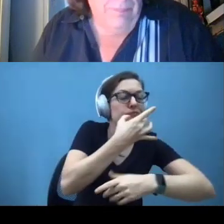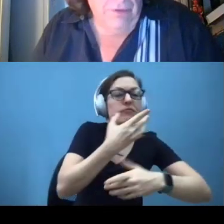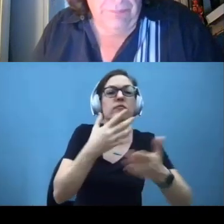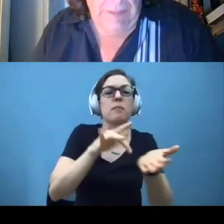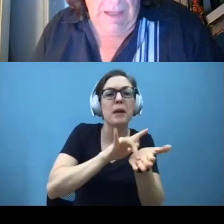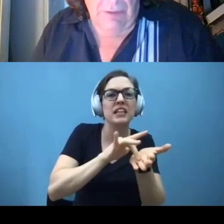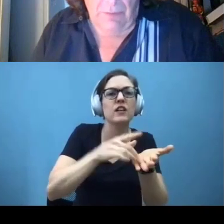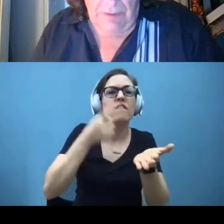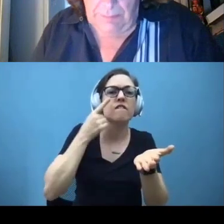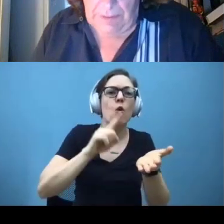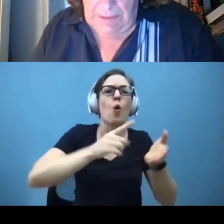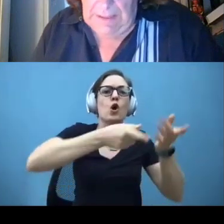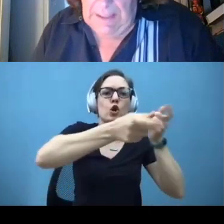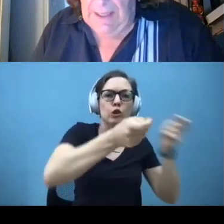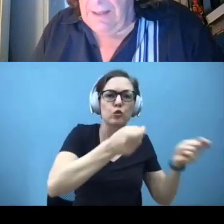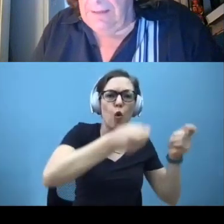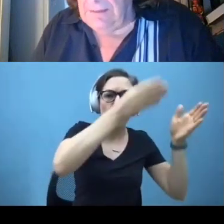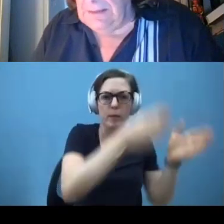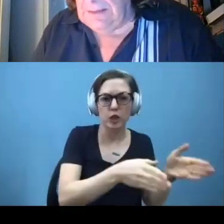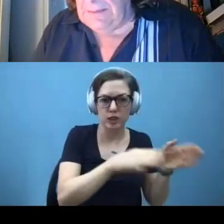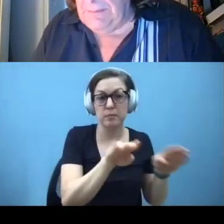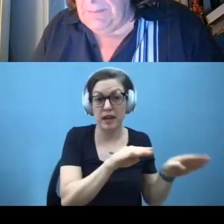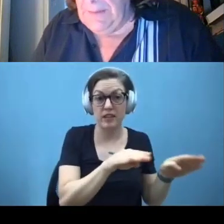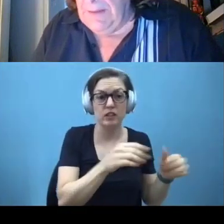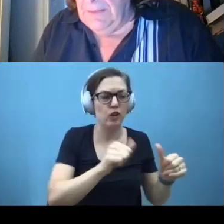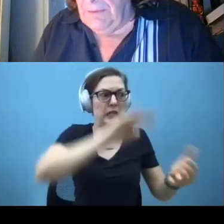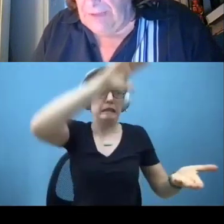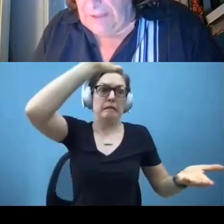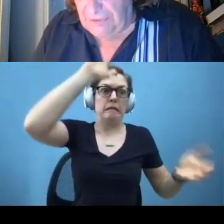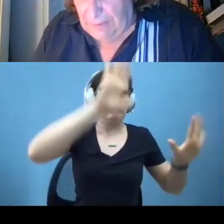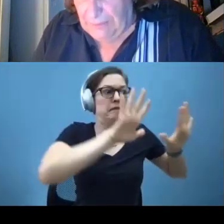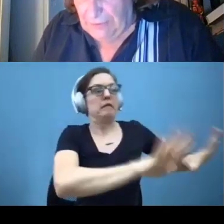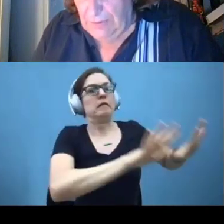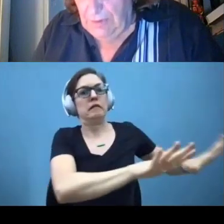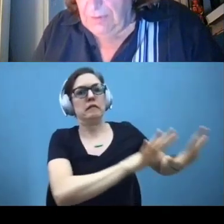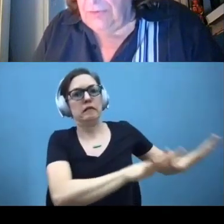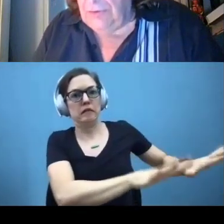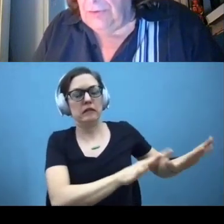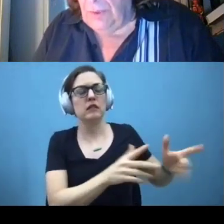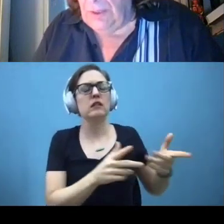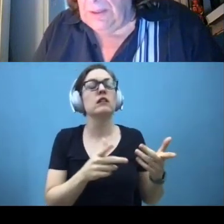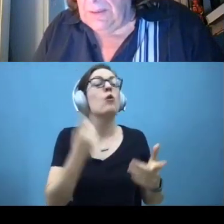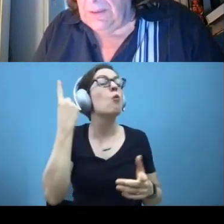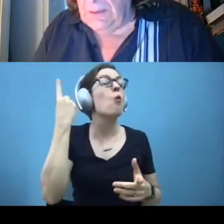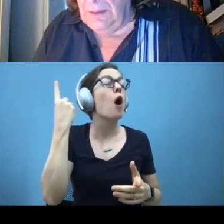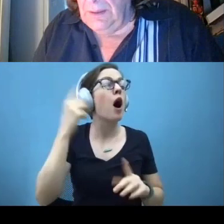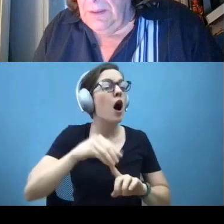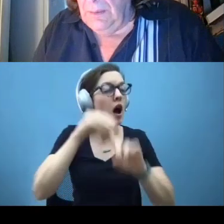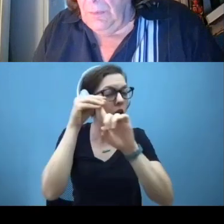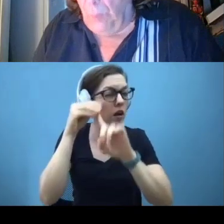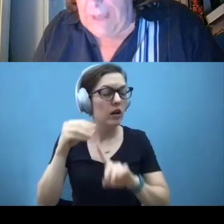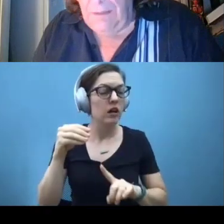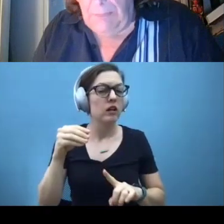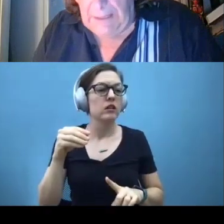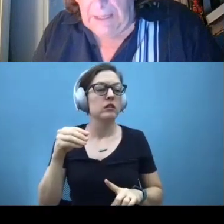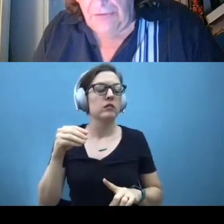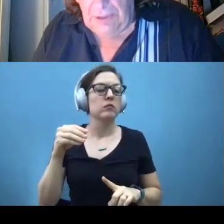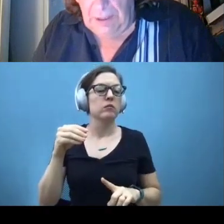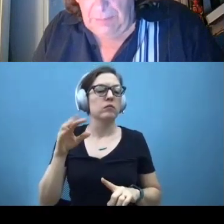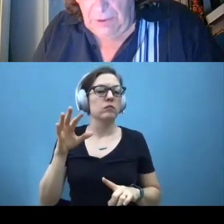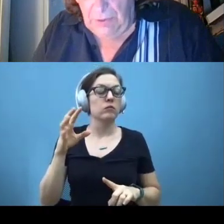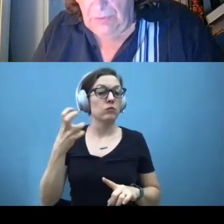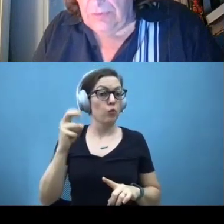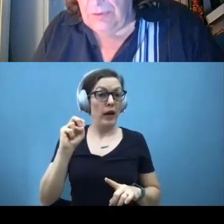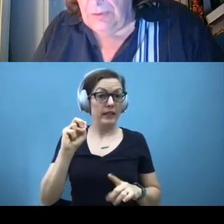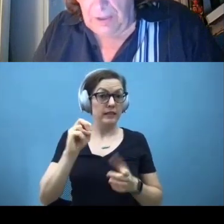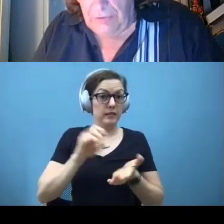control the person's behavior, quite simply. And there is an exception to when medication can